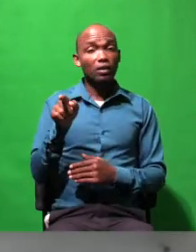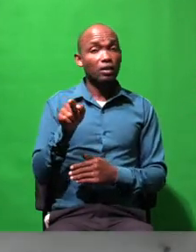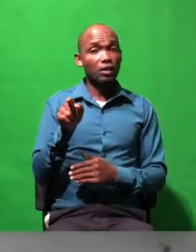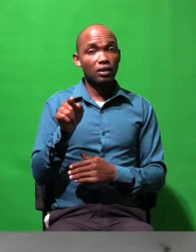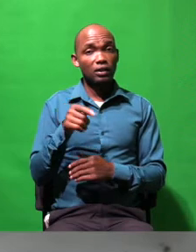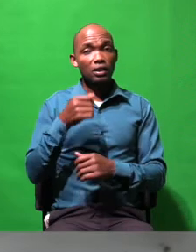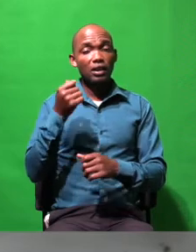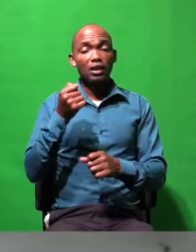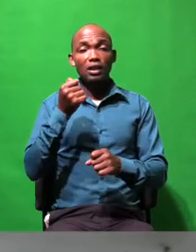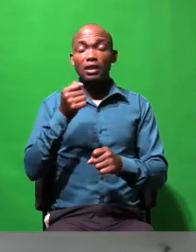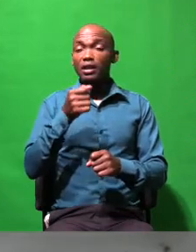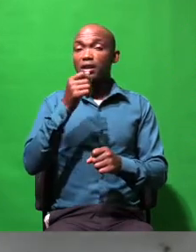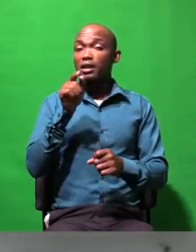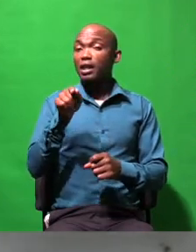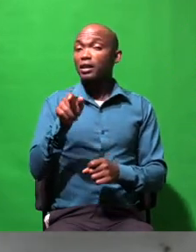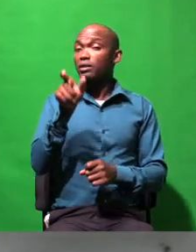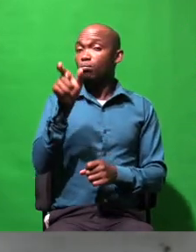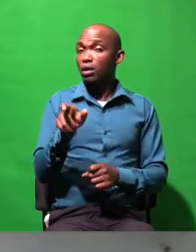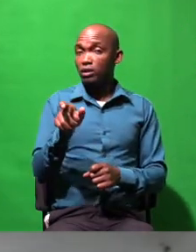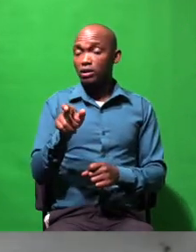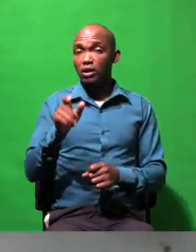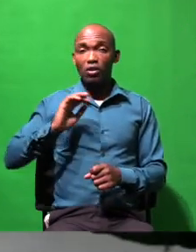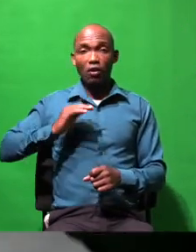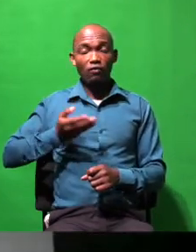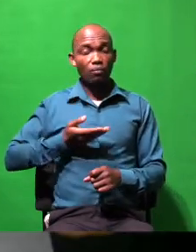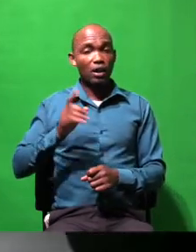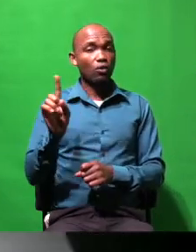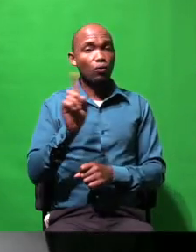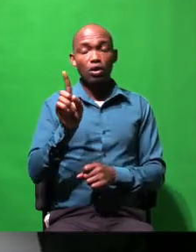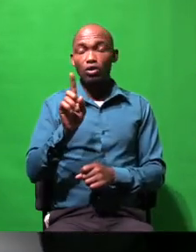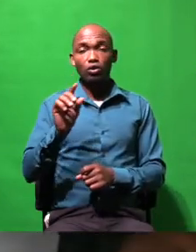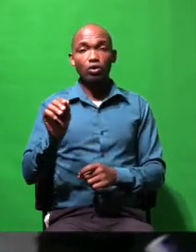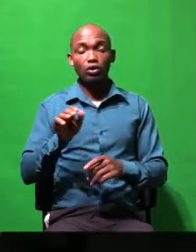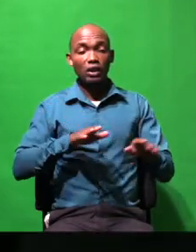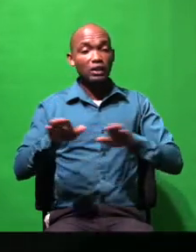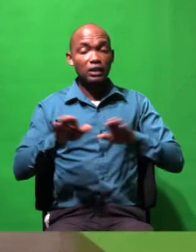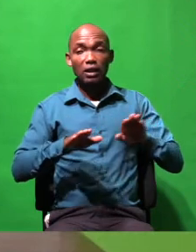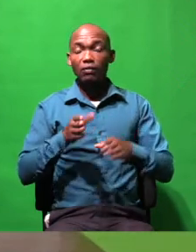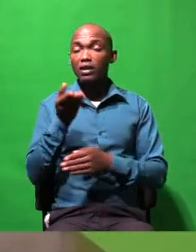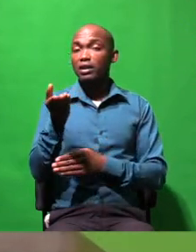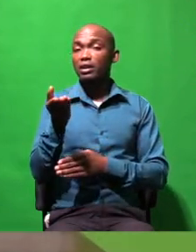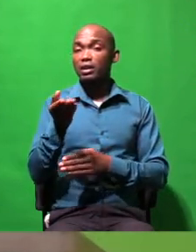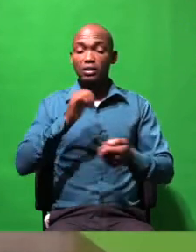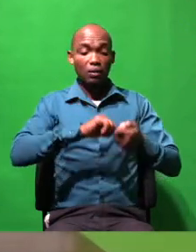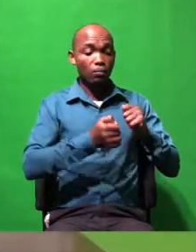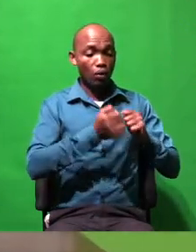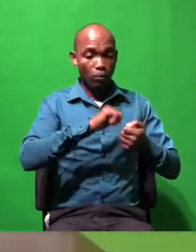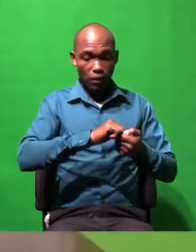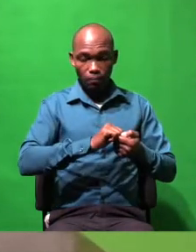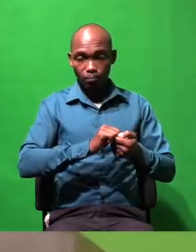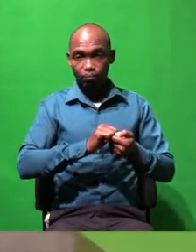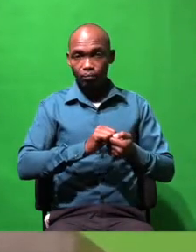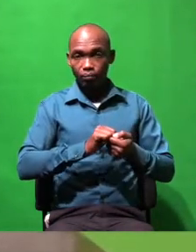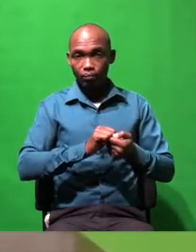such or that person or that female will not suffer from such problem. Are